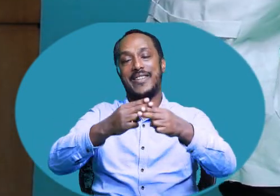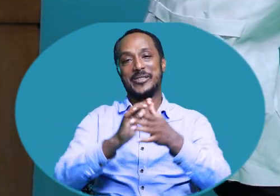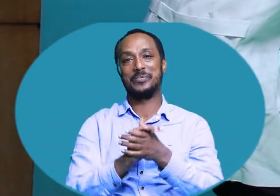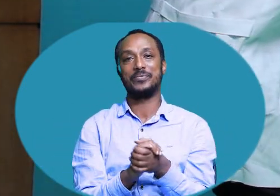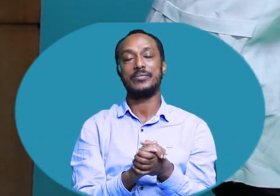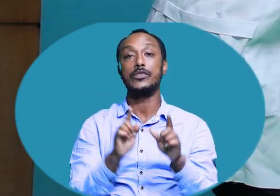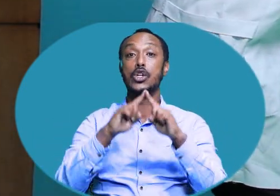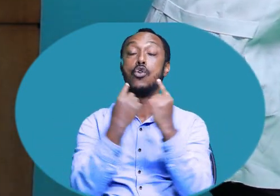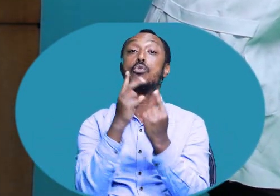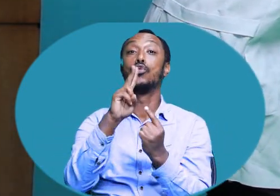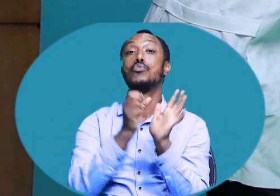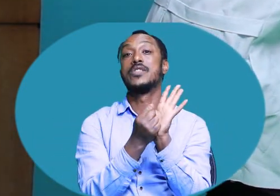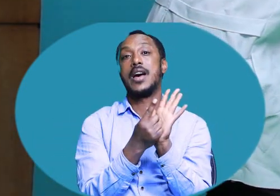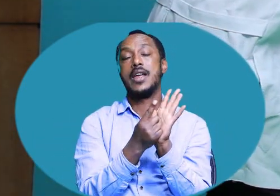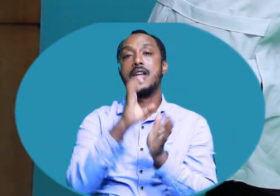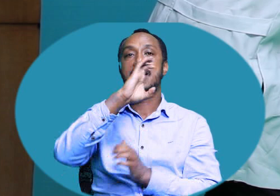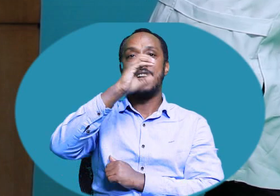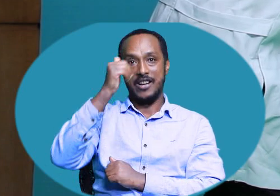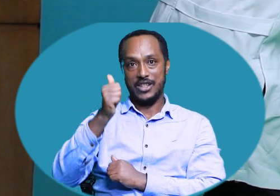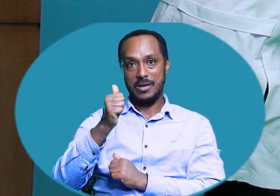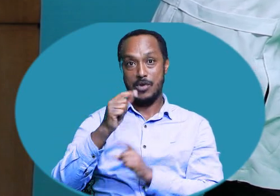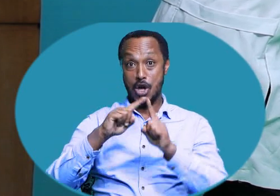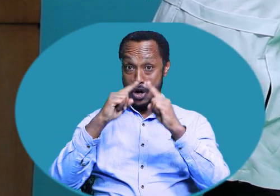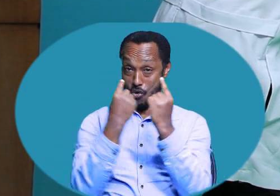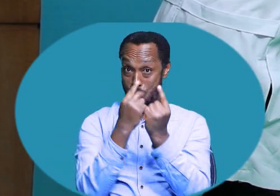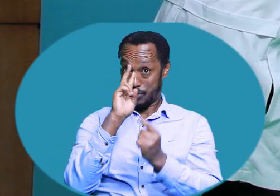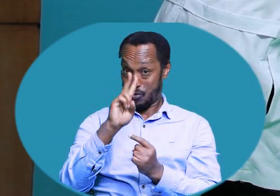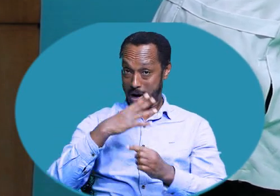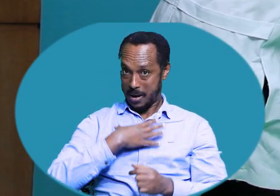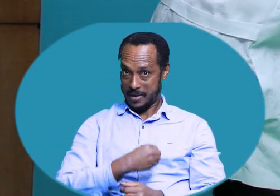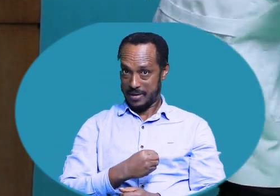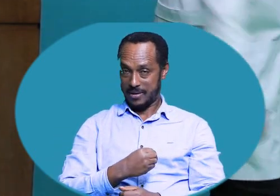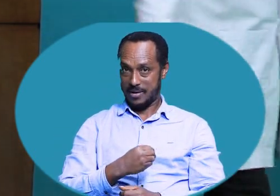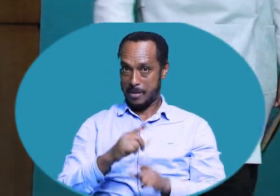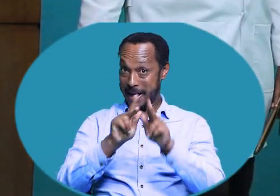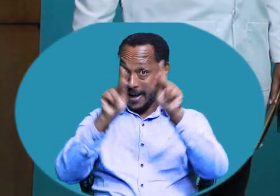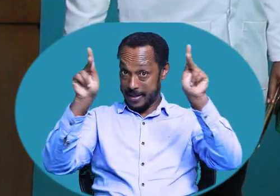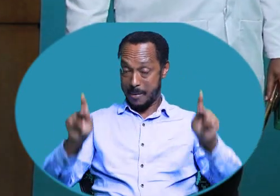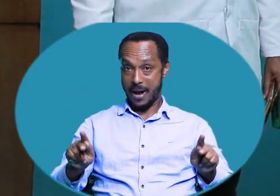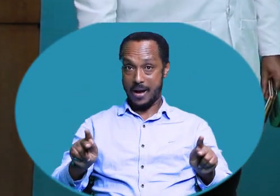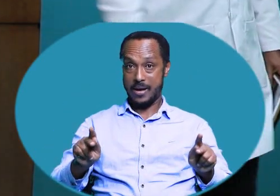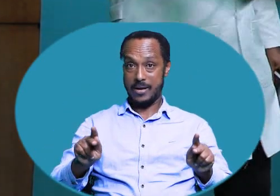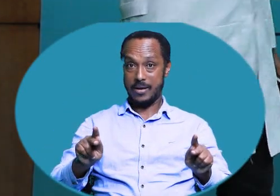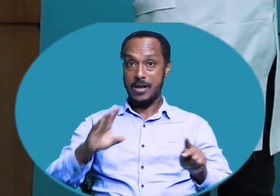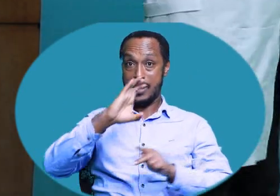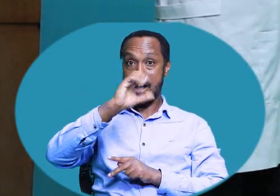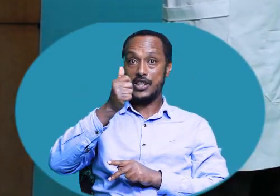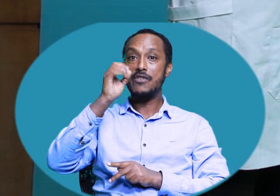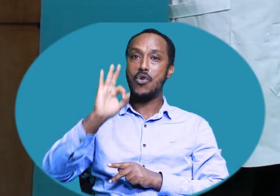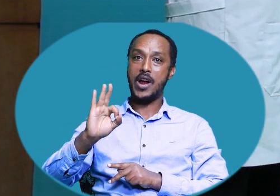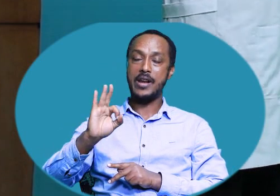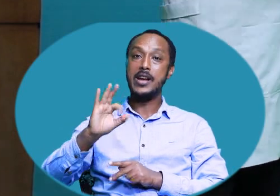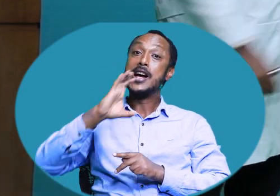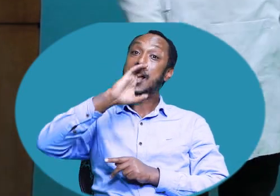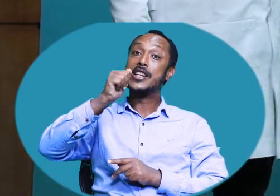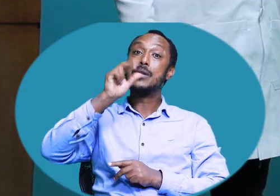group 2 elements, for example, calcium fluoride. Calcium fluoride. Because calcium